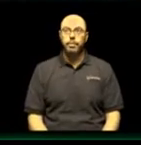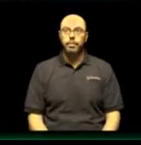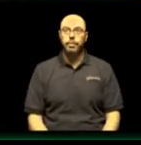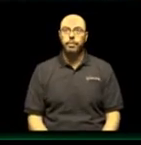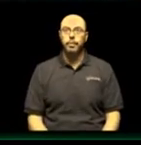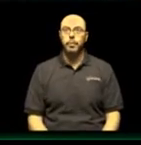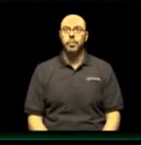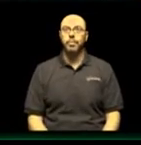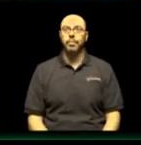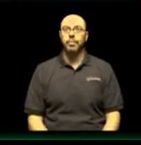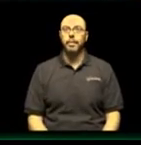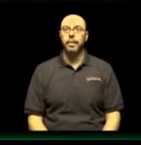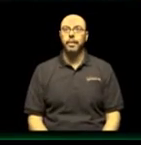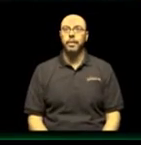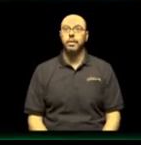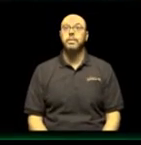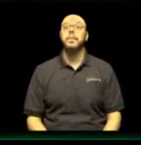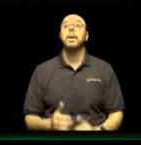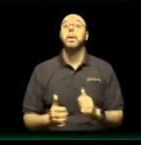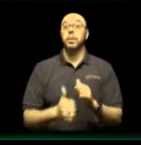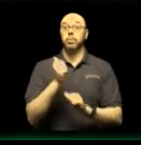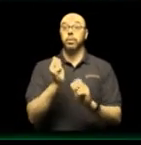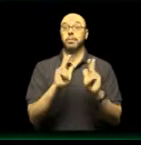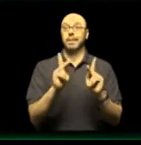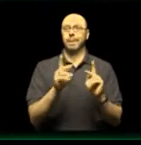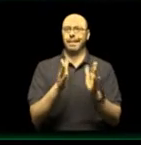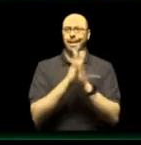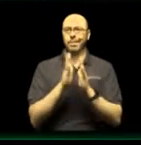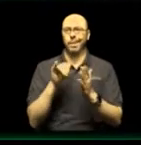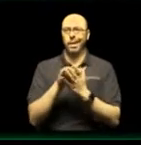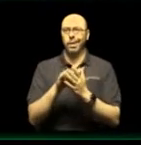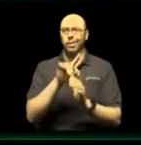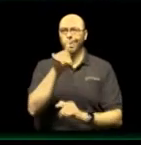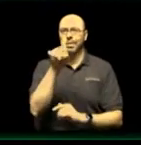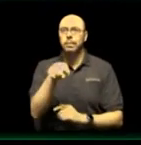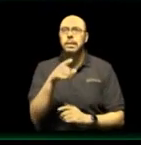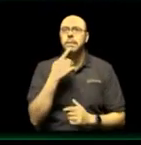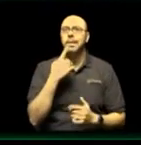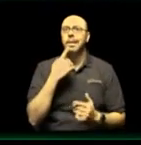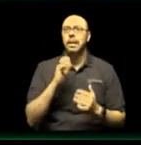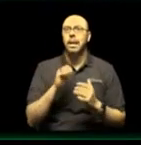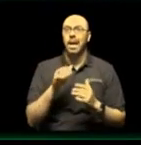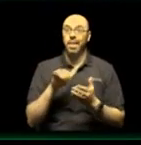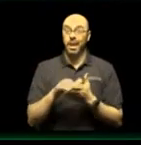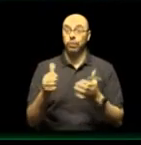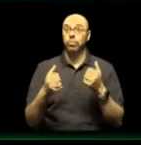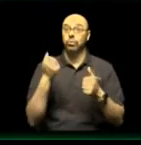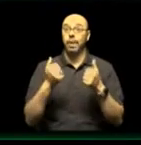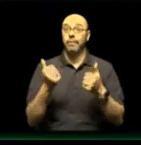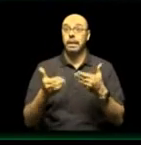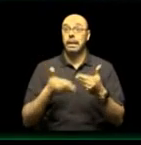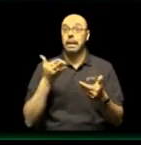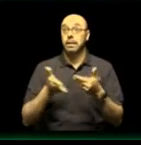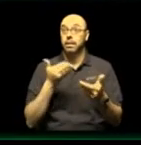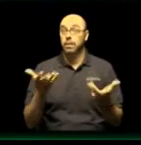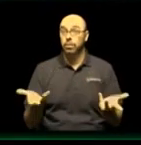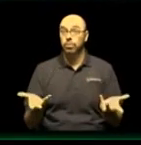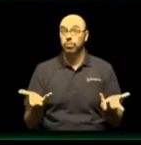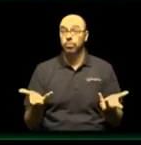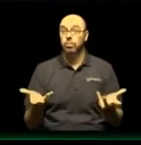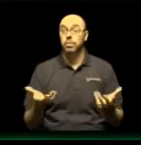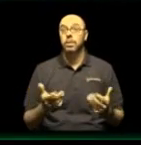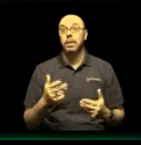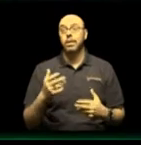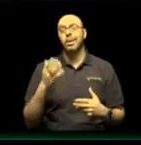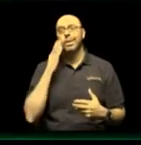driving, right? Most people ask me the question, they think it's driving easy. Yeah. but you're in